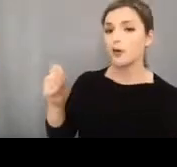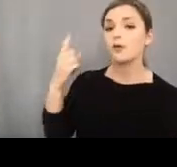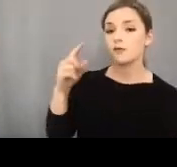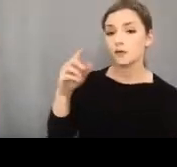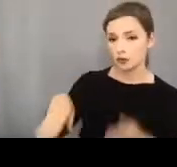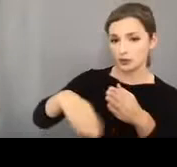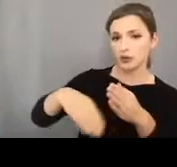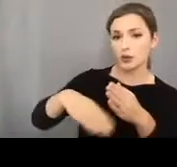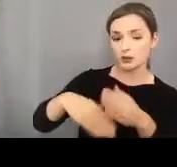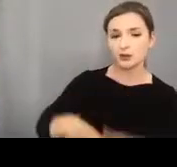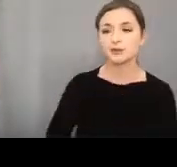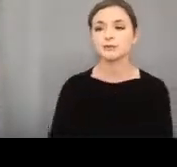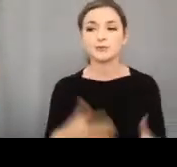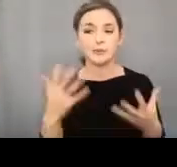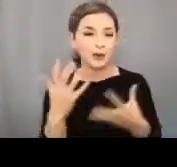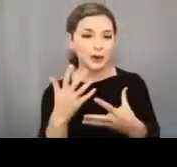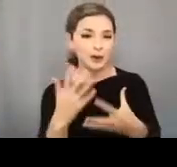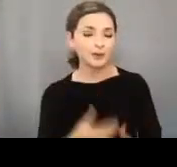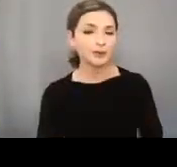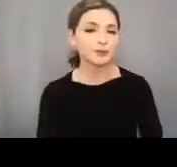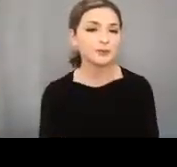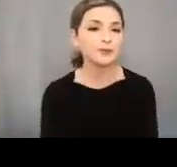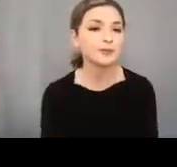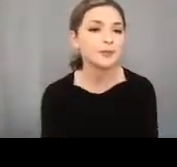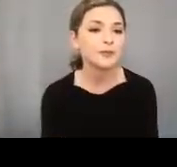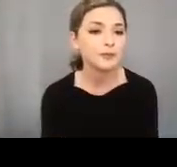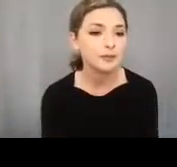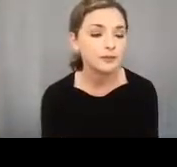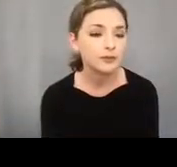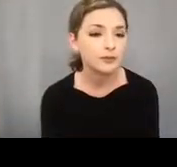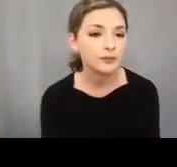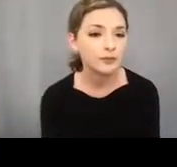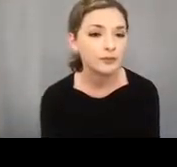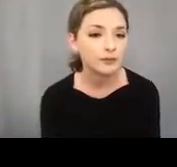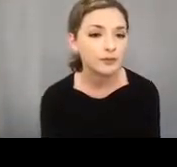Right on. And baseball is just on the other side of the scoreboard down there.